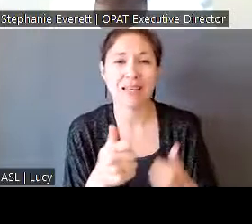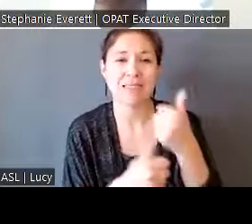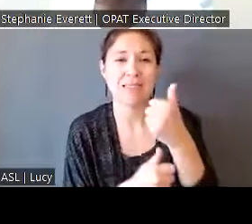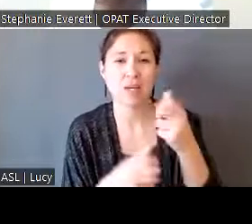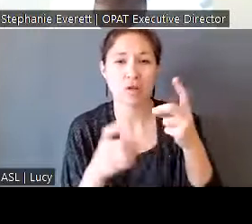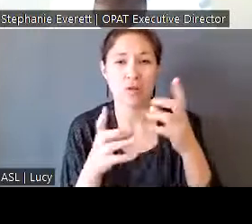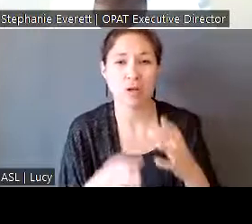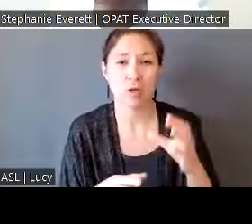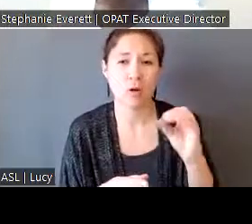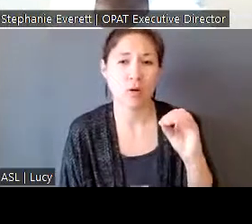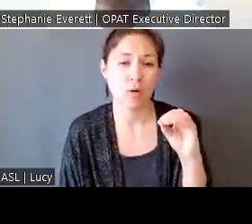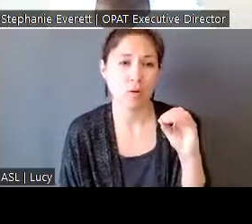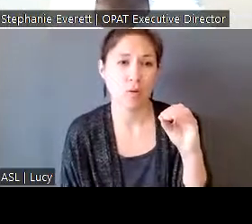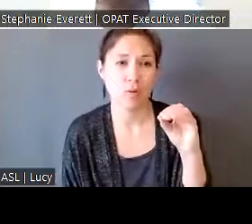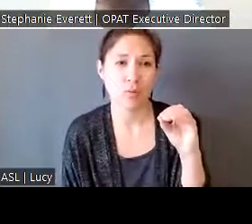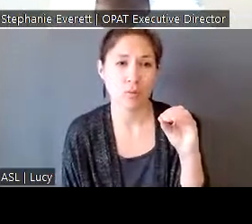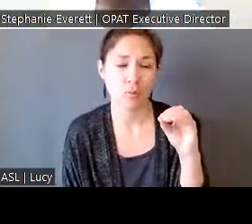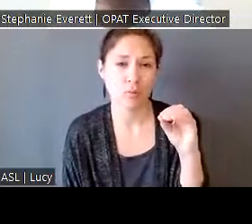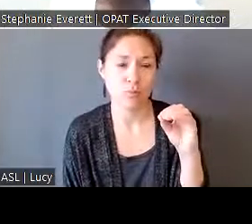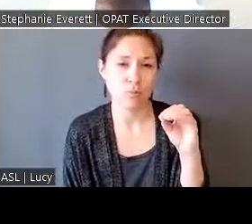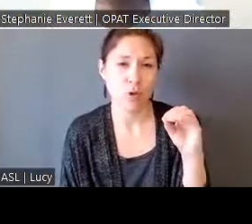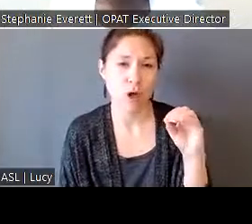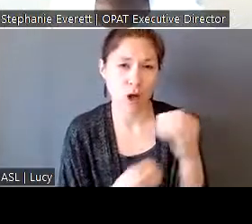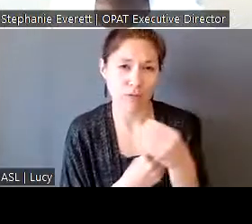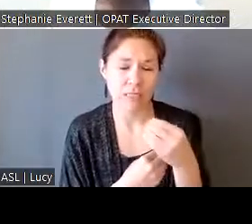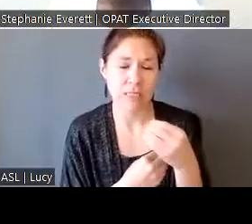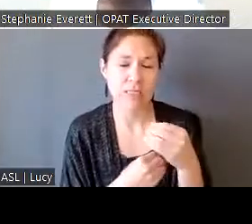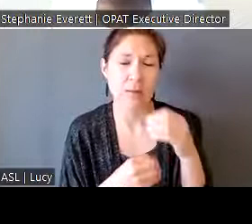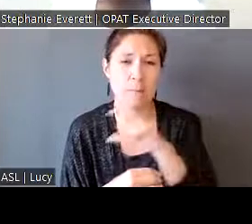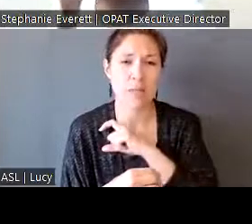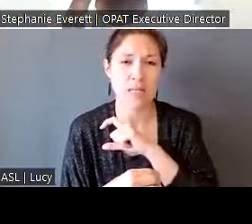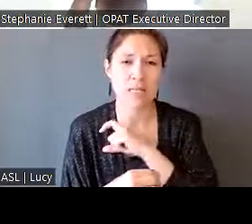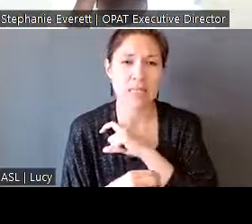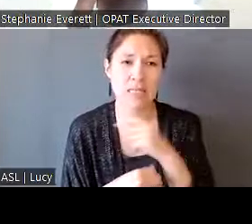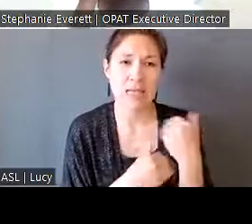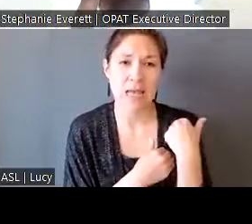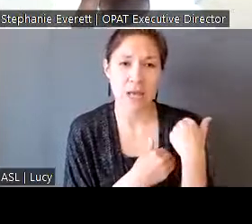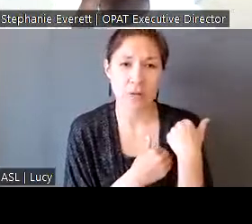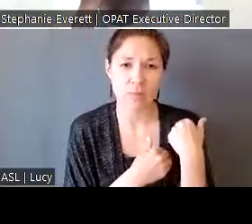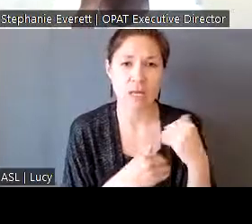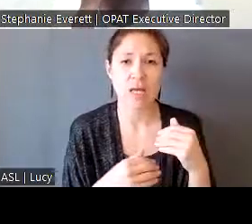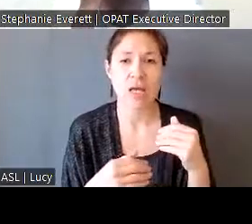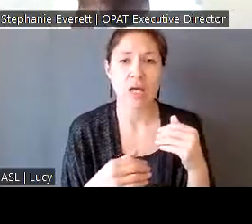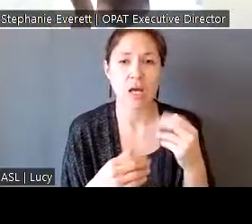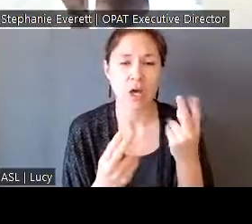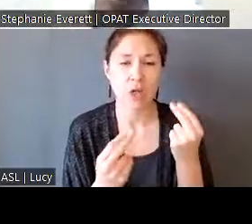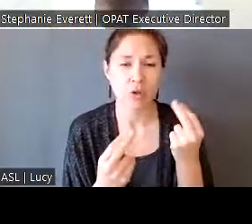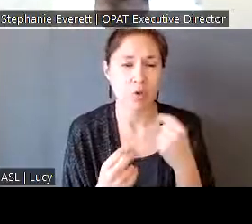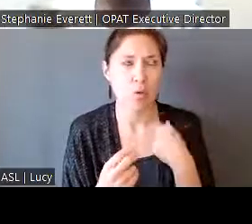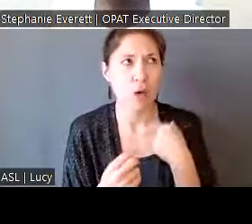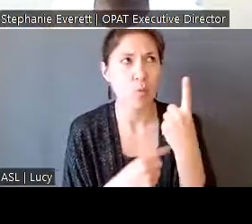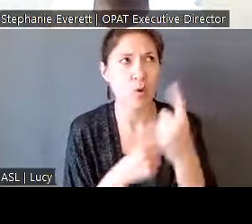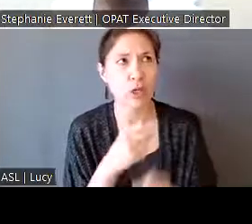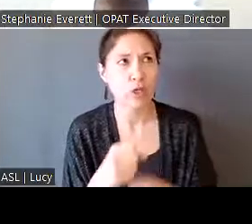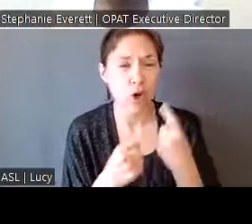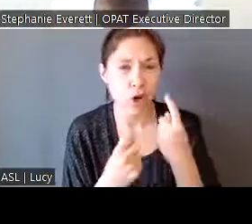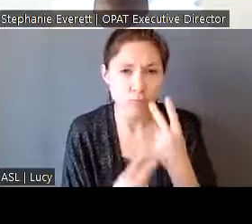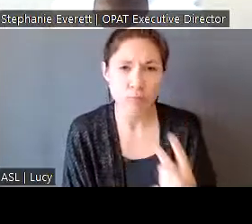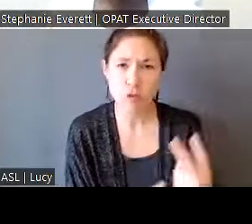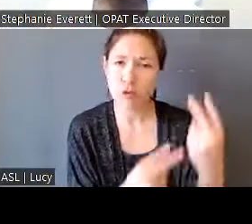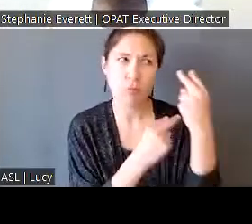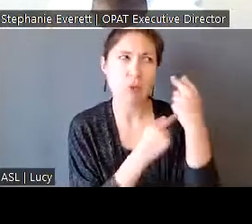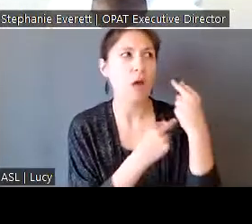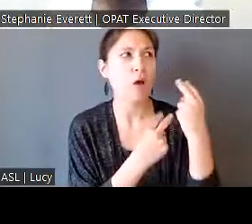of Police Accountability last month, and really did some reflective work on what we've done in that 1 year. And